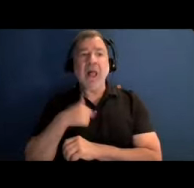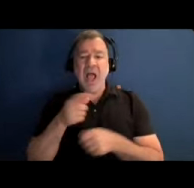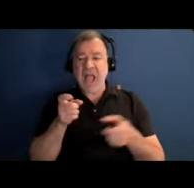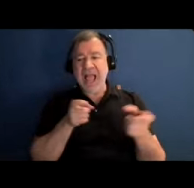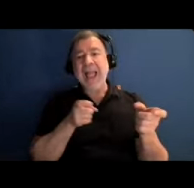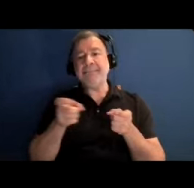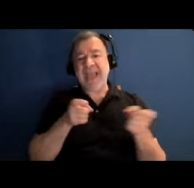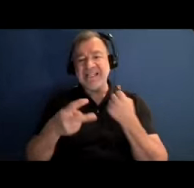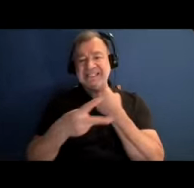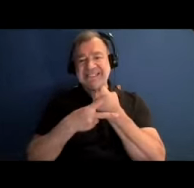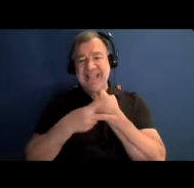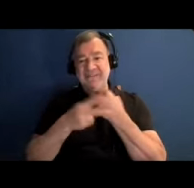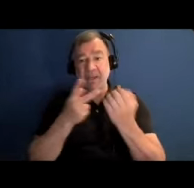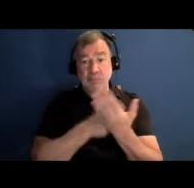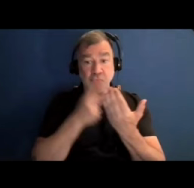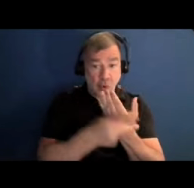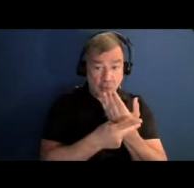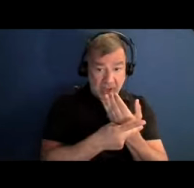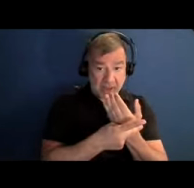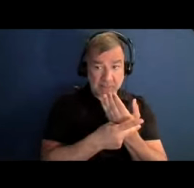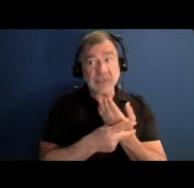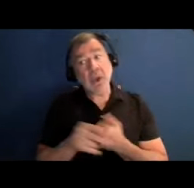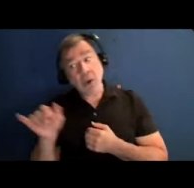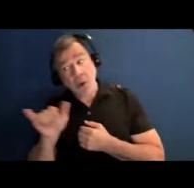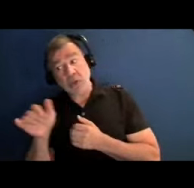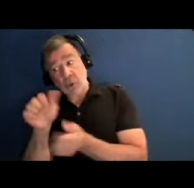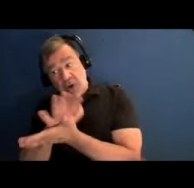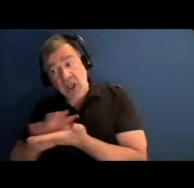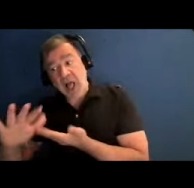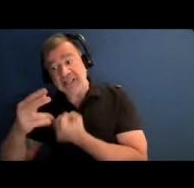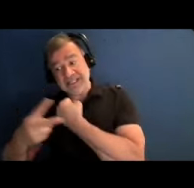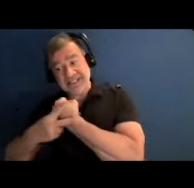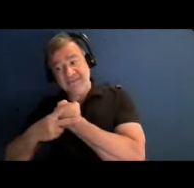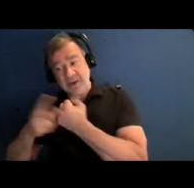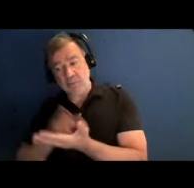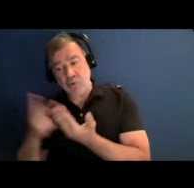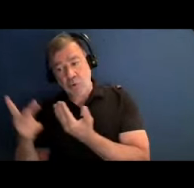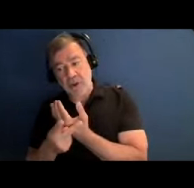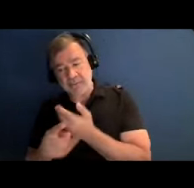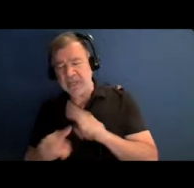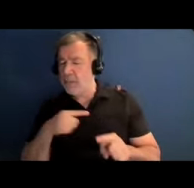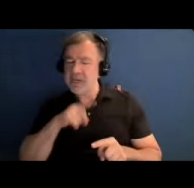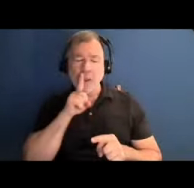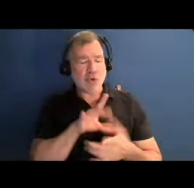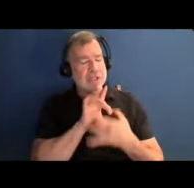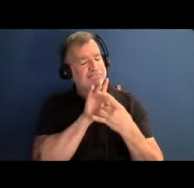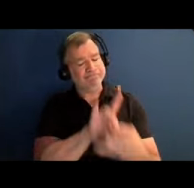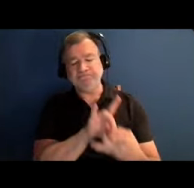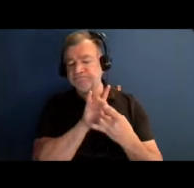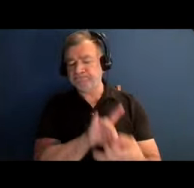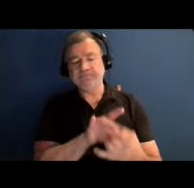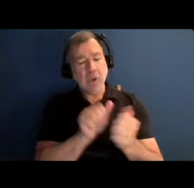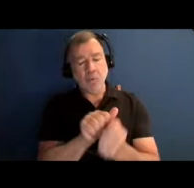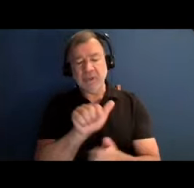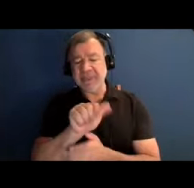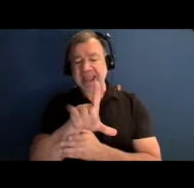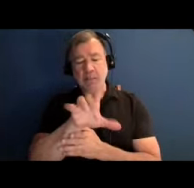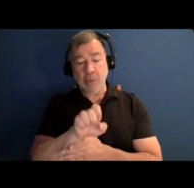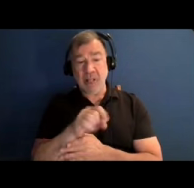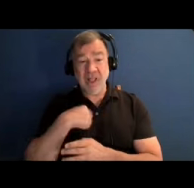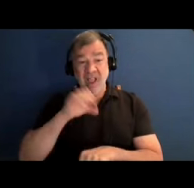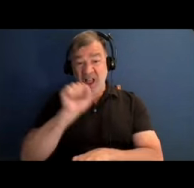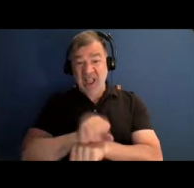here, along with college savings as well. But I have a real strong tie to ABLE. I've been in the industry for a